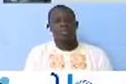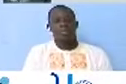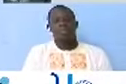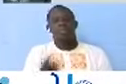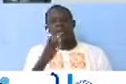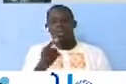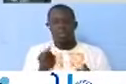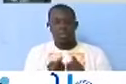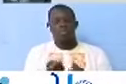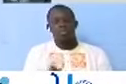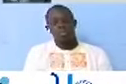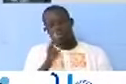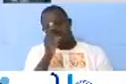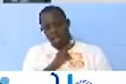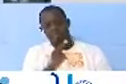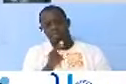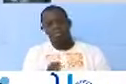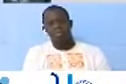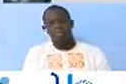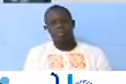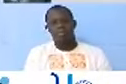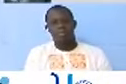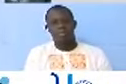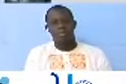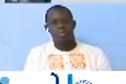however you evaluate it, it should be